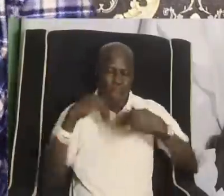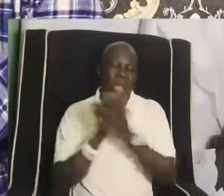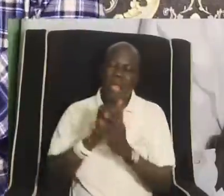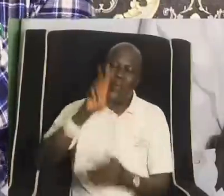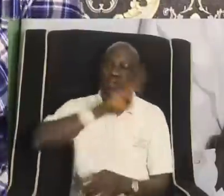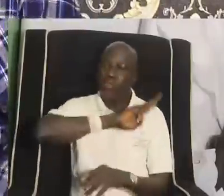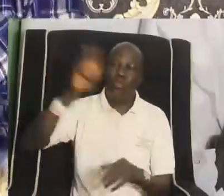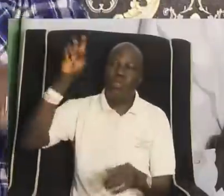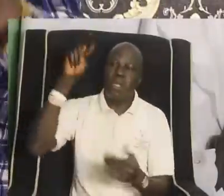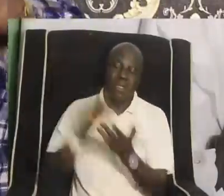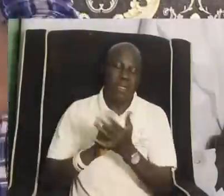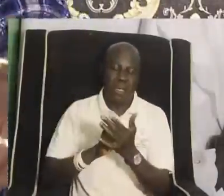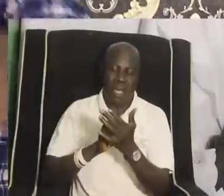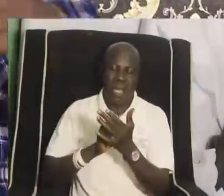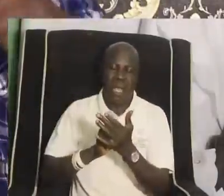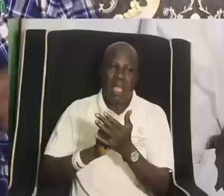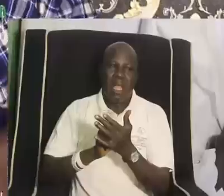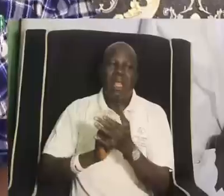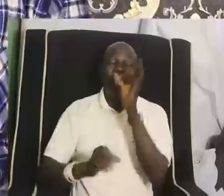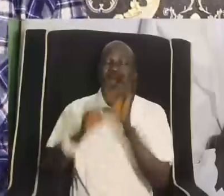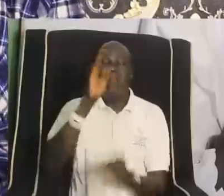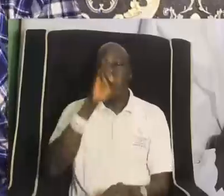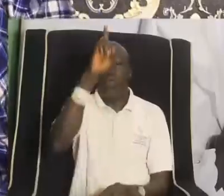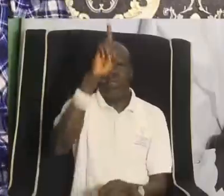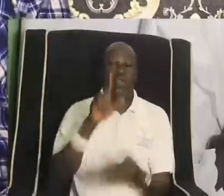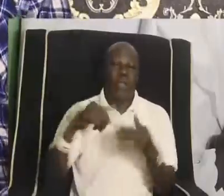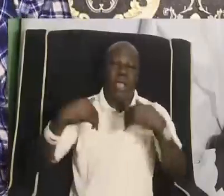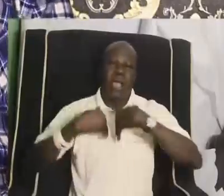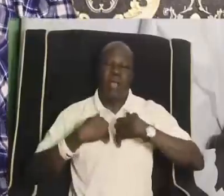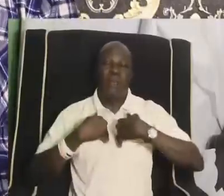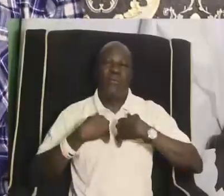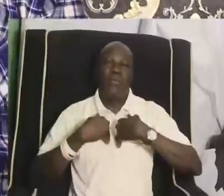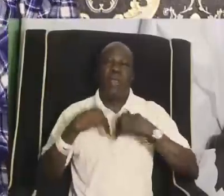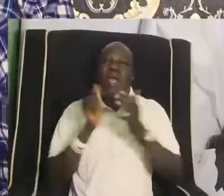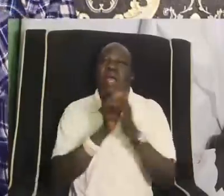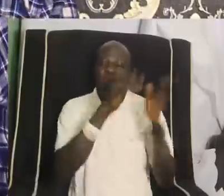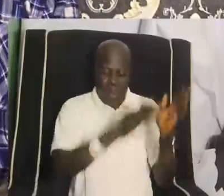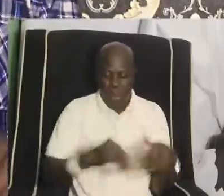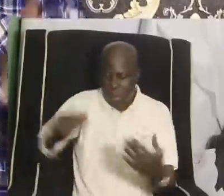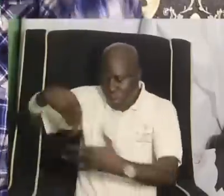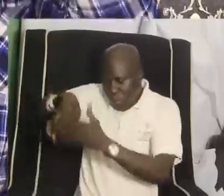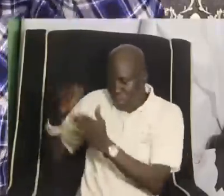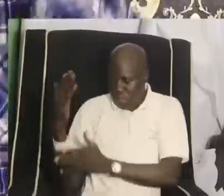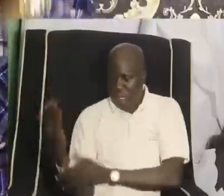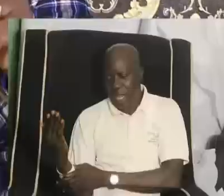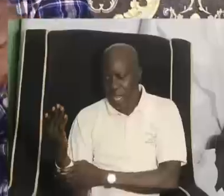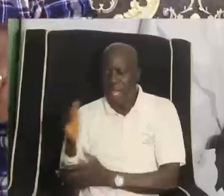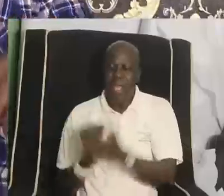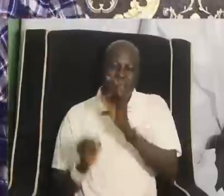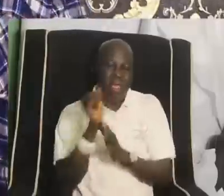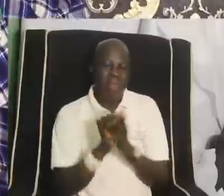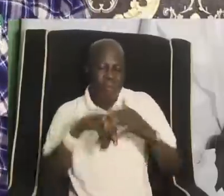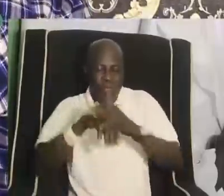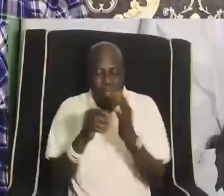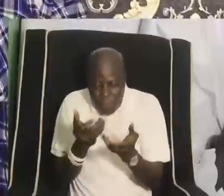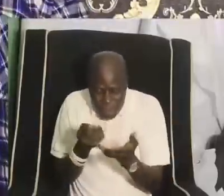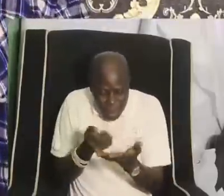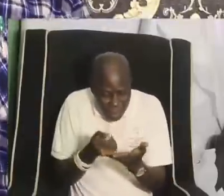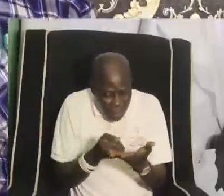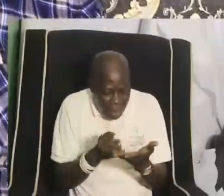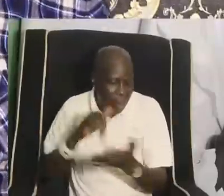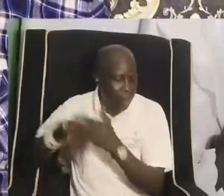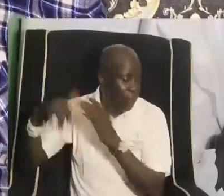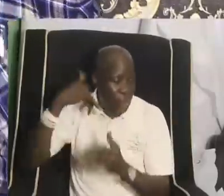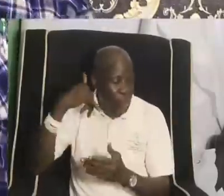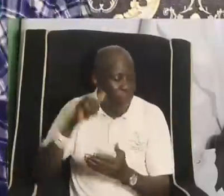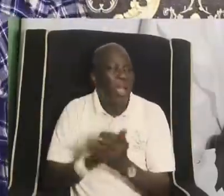tele o. If you don't have 2000 that you can't. To ba je yo kan o lagbara. If it's only one you can. Wa mu sowo to. You hold it on your right. To ba je phone lo ti transfer. If you transfer it on